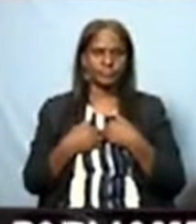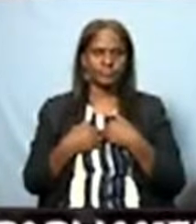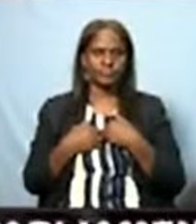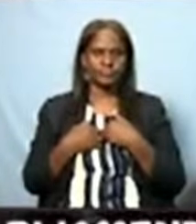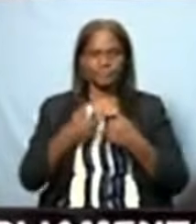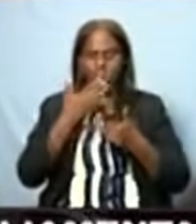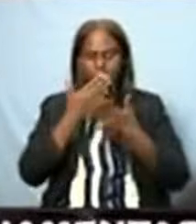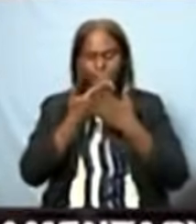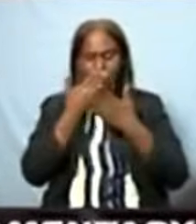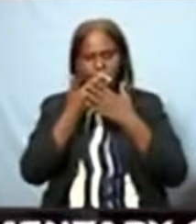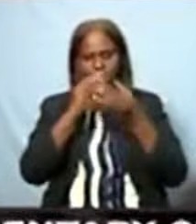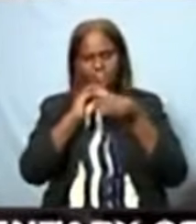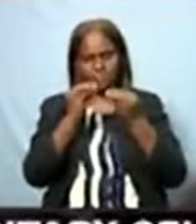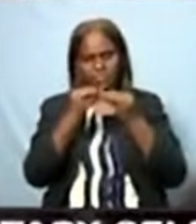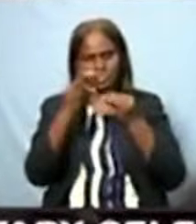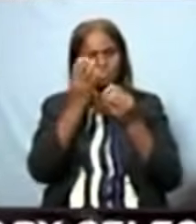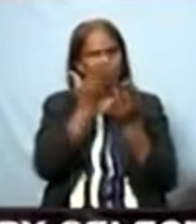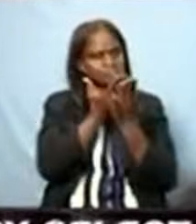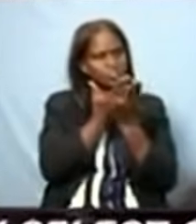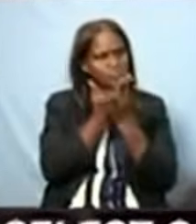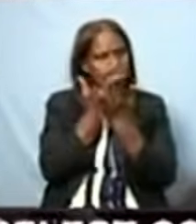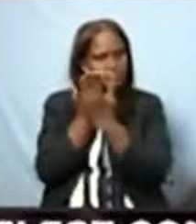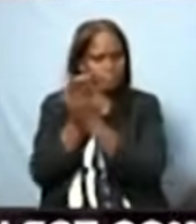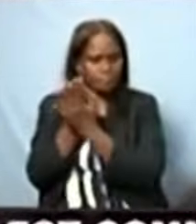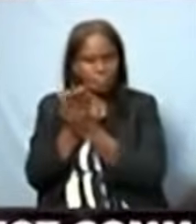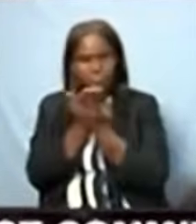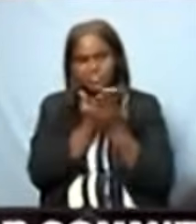a good number of proposed clauses